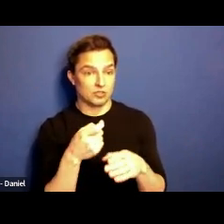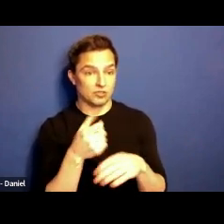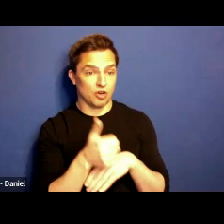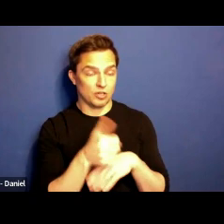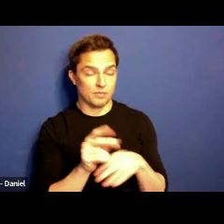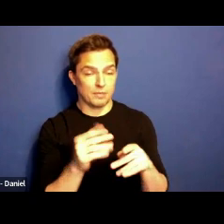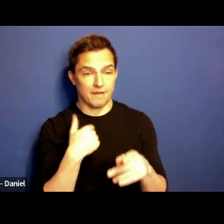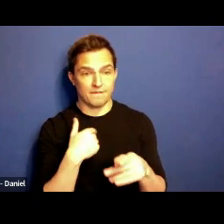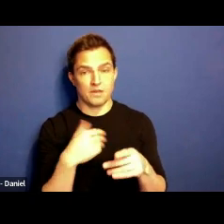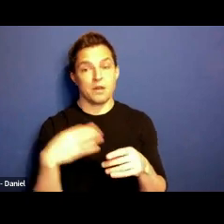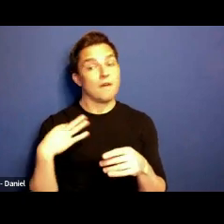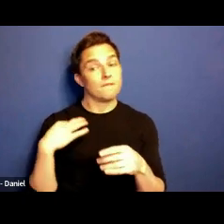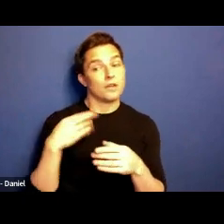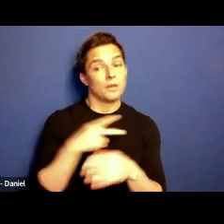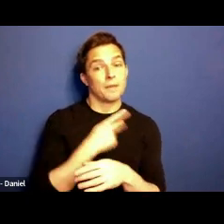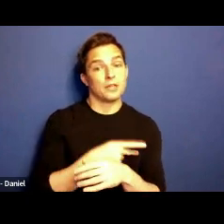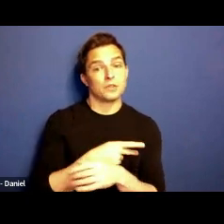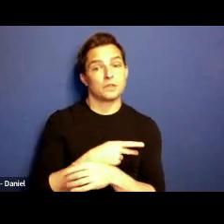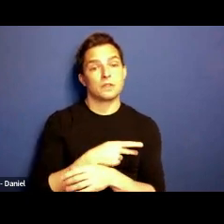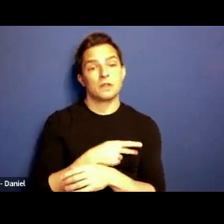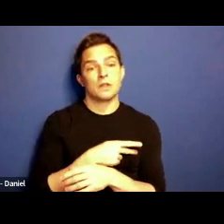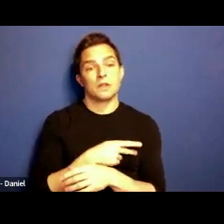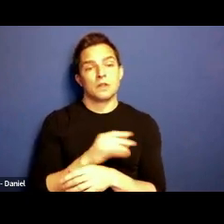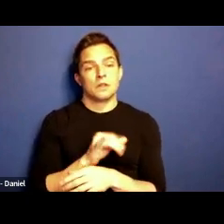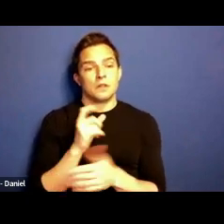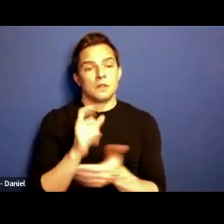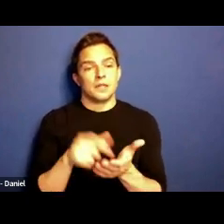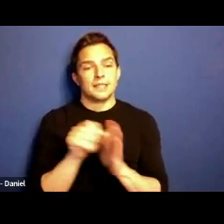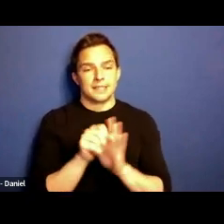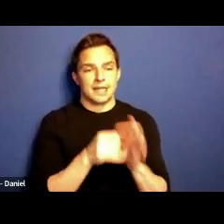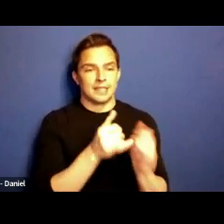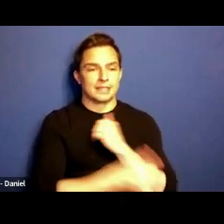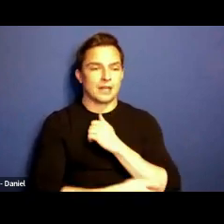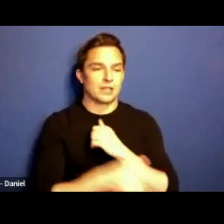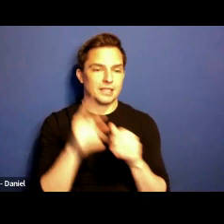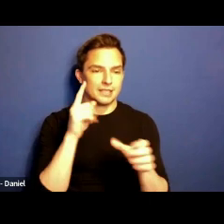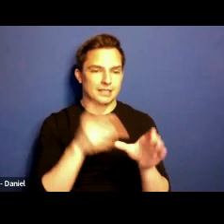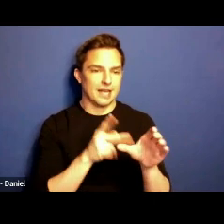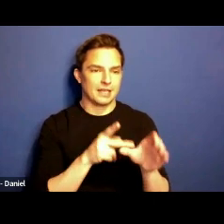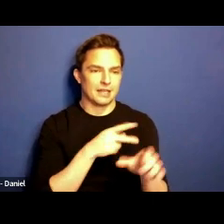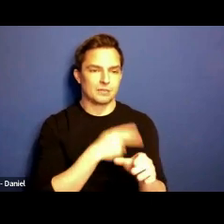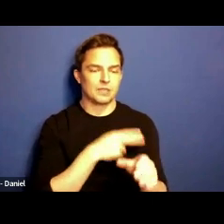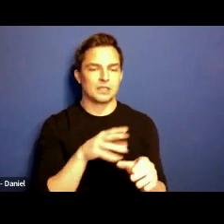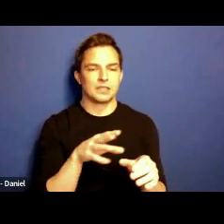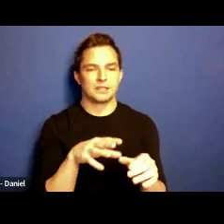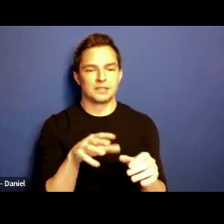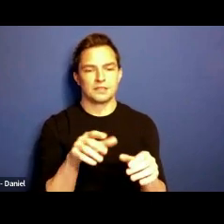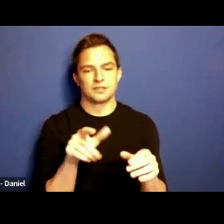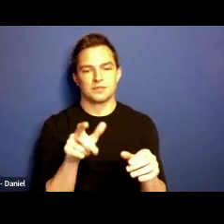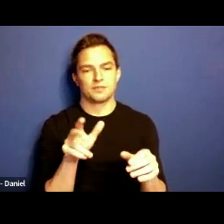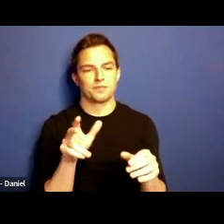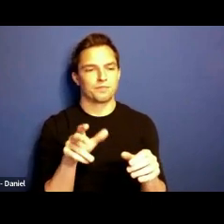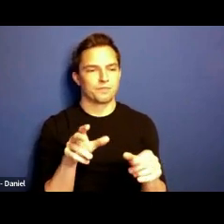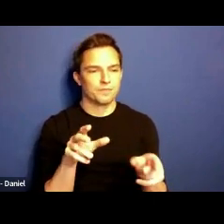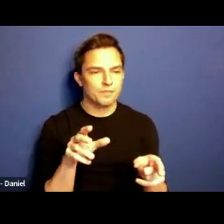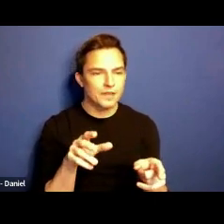And for voluntary patients, what we see, again, state and county psychiatric hospitals, only 6.3% of all voluntary patients